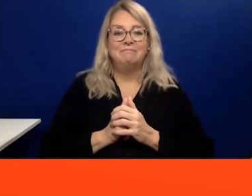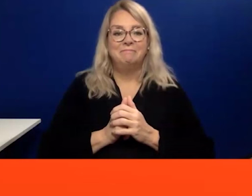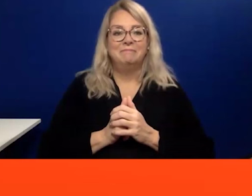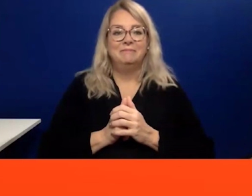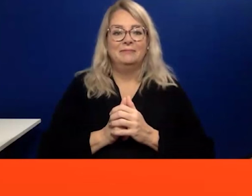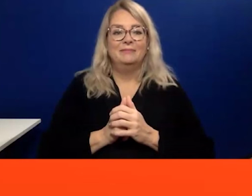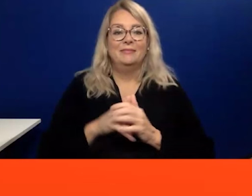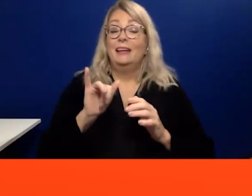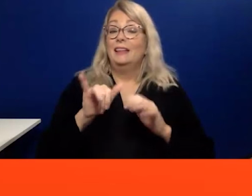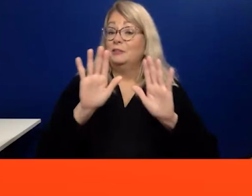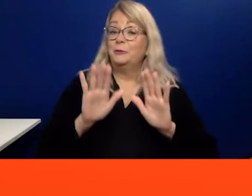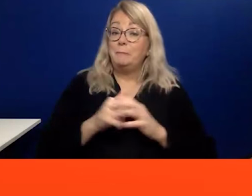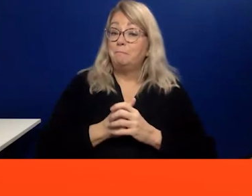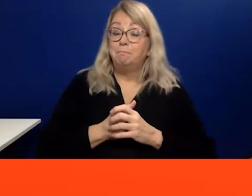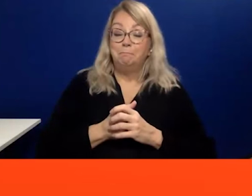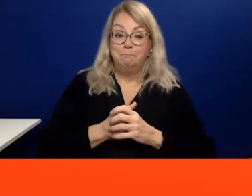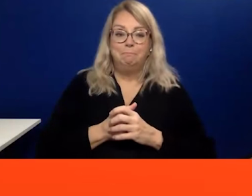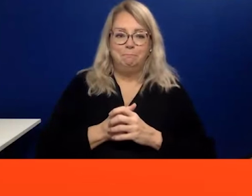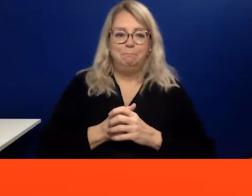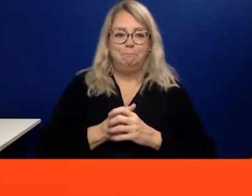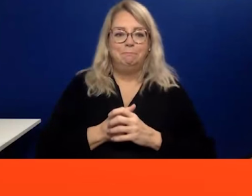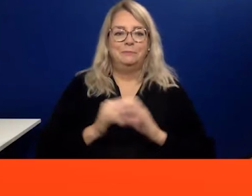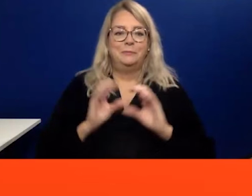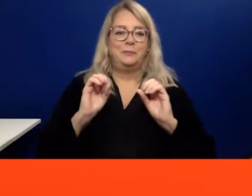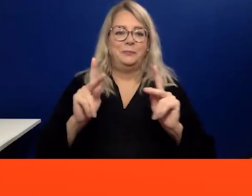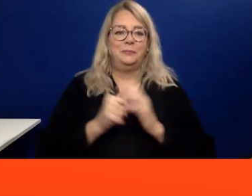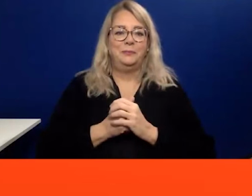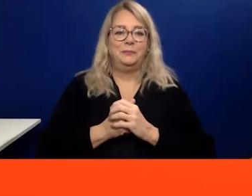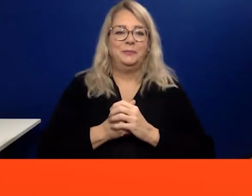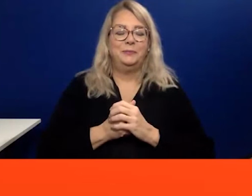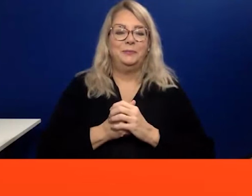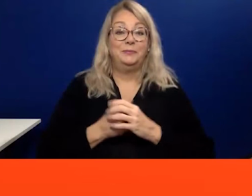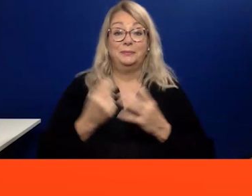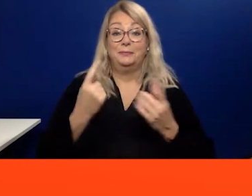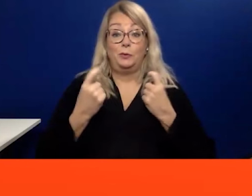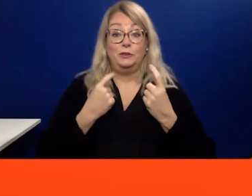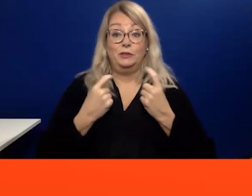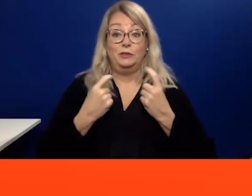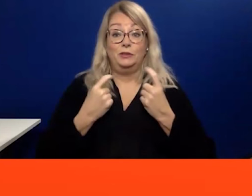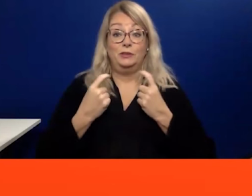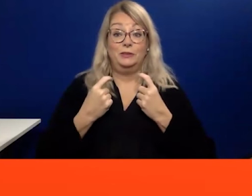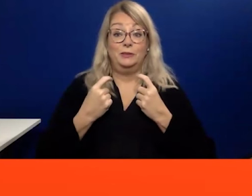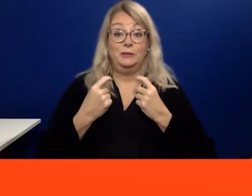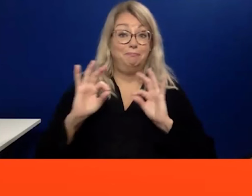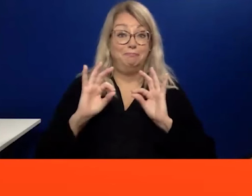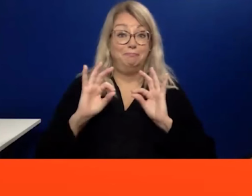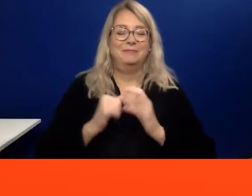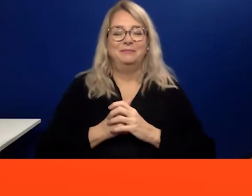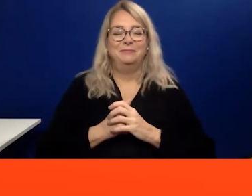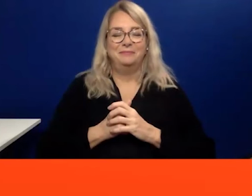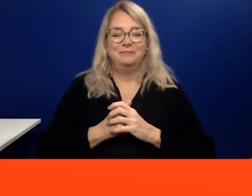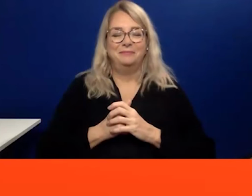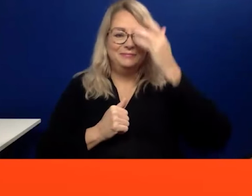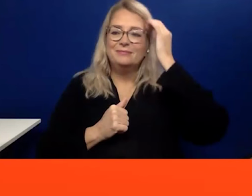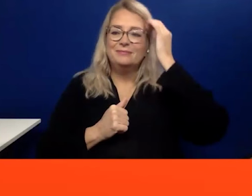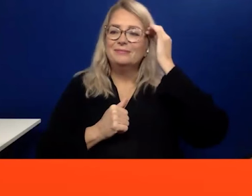that's great if you're there. All right. Any questions? All good? Yes, sir.